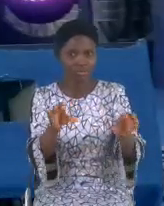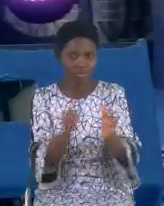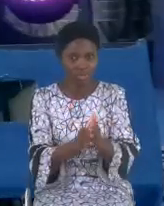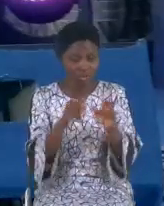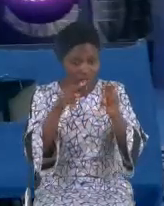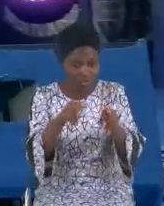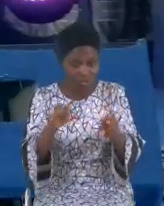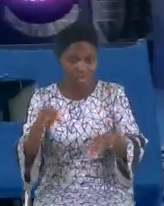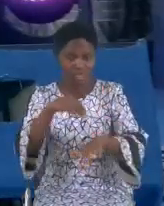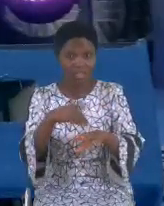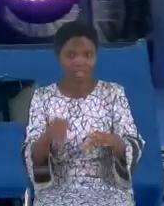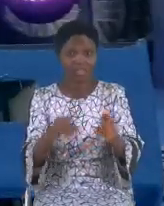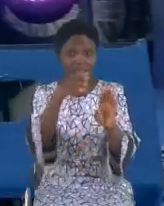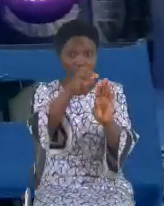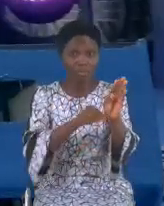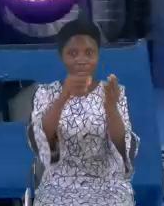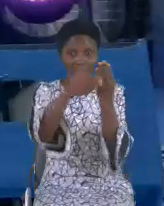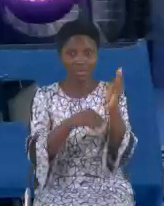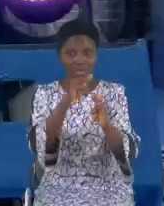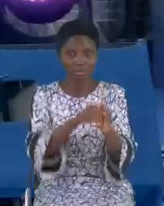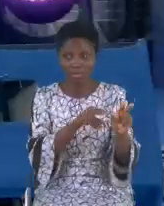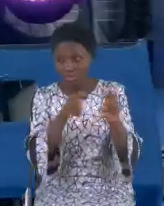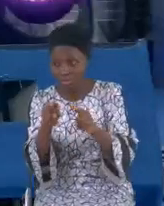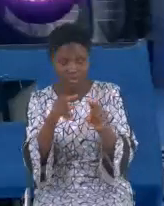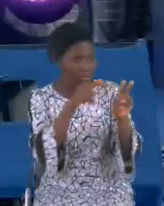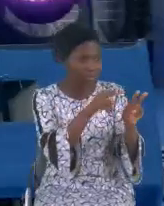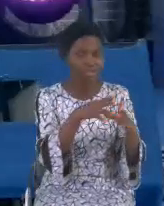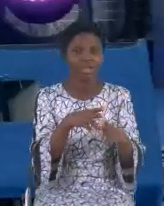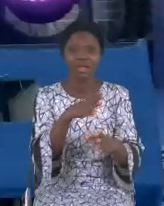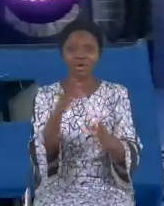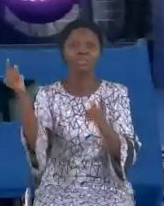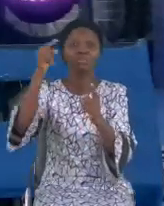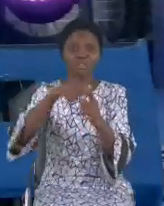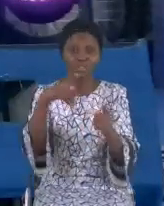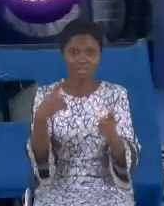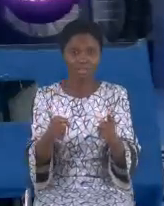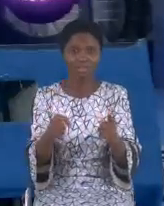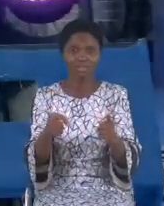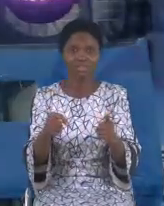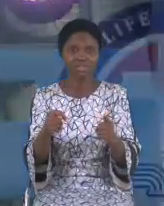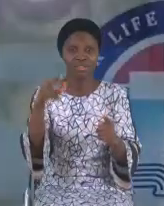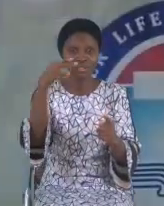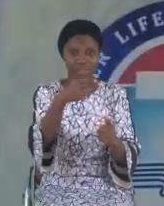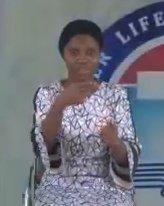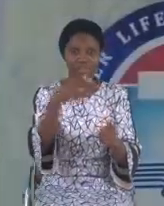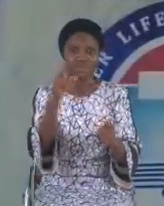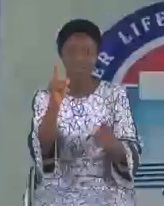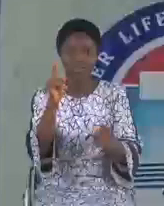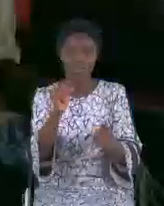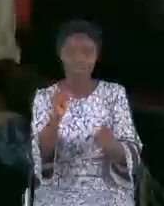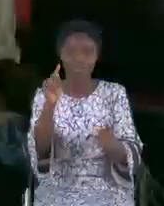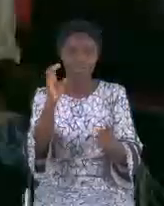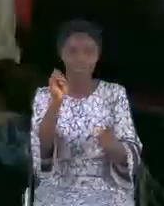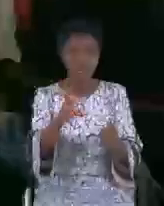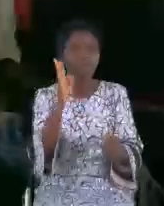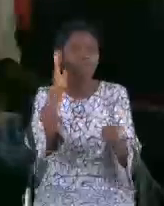not look here, look here, look there until the hunter will come and the hunter will catch him. That's the devil. That's